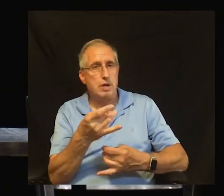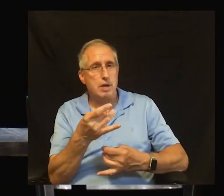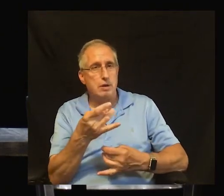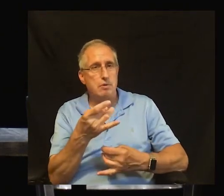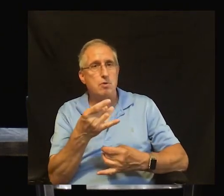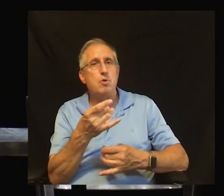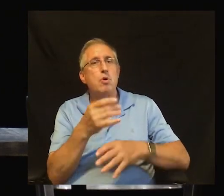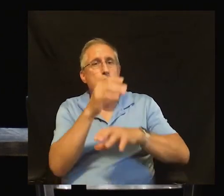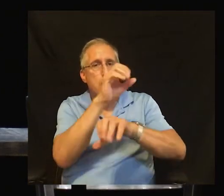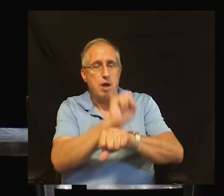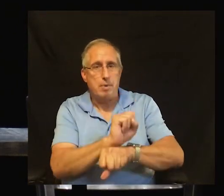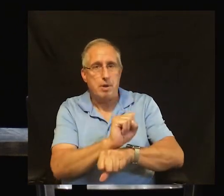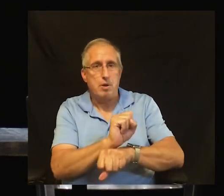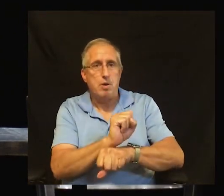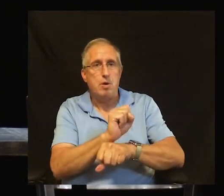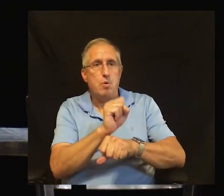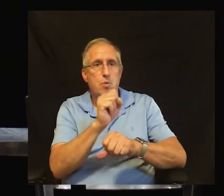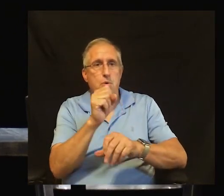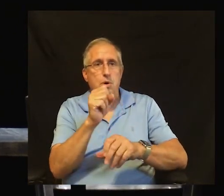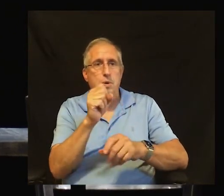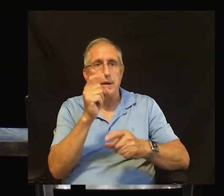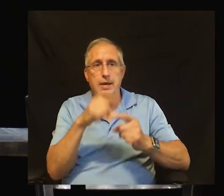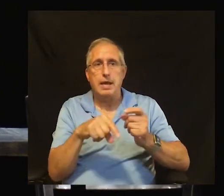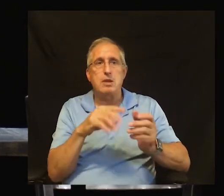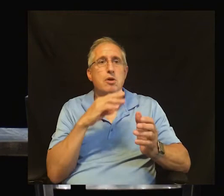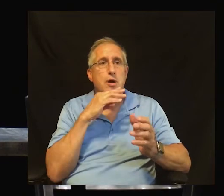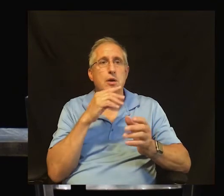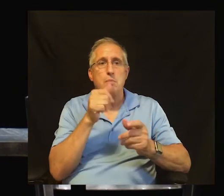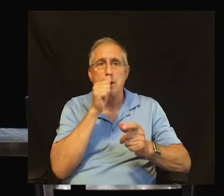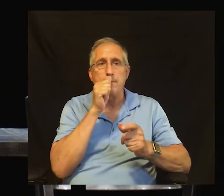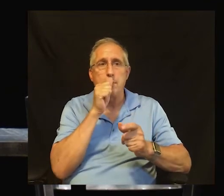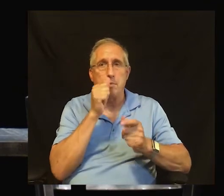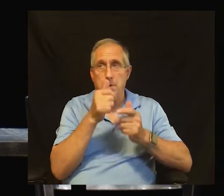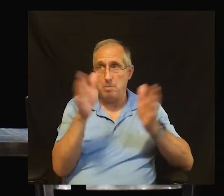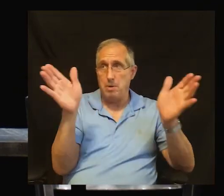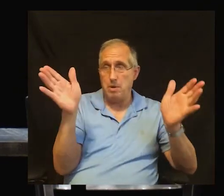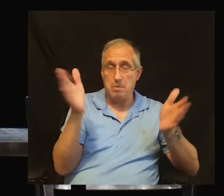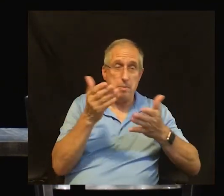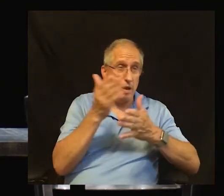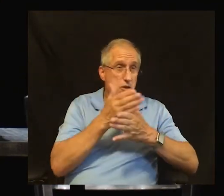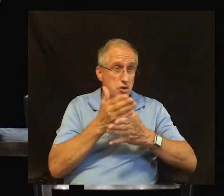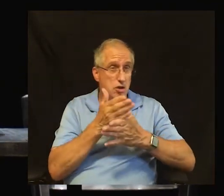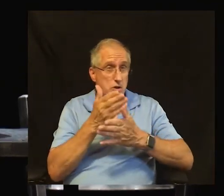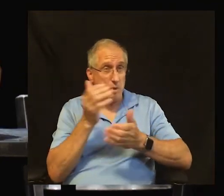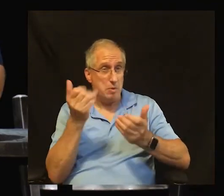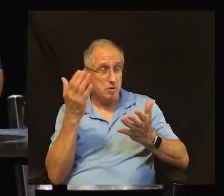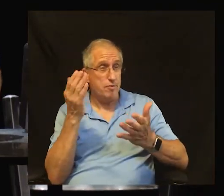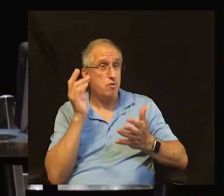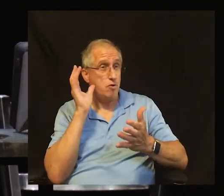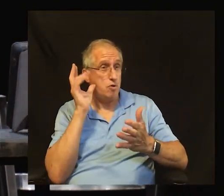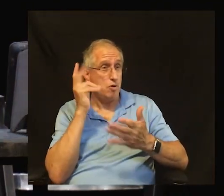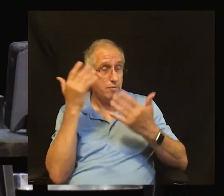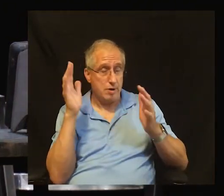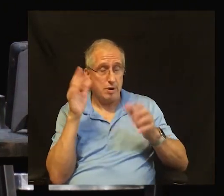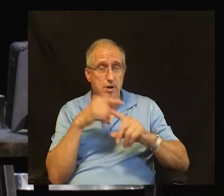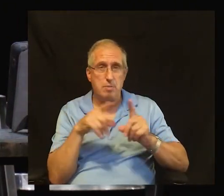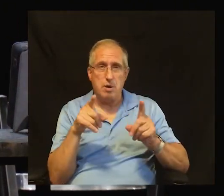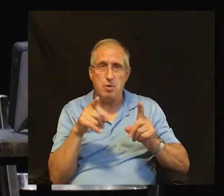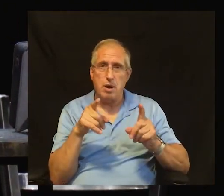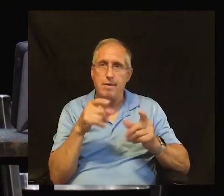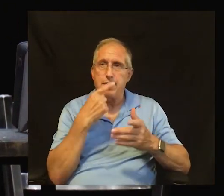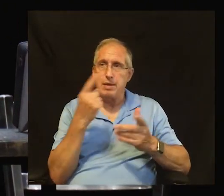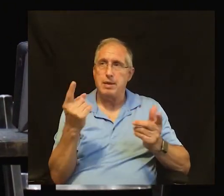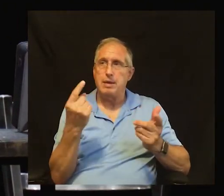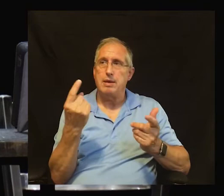interesting ritual that we do, especially when we're out in public and we're not able to talk privately. I may have shared this over the years. Some of you may have already heard me talk about this,